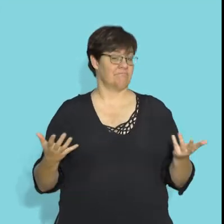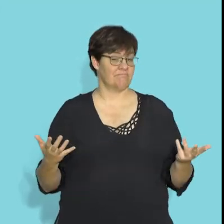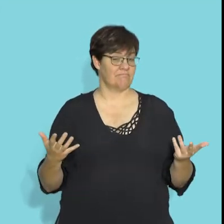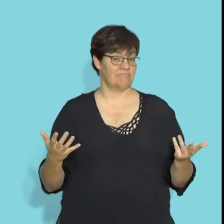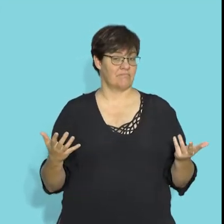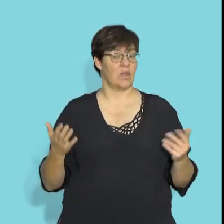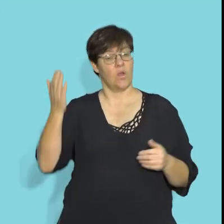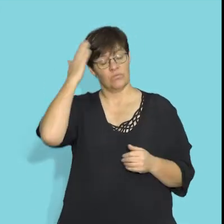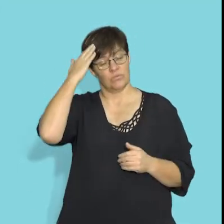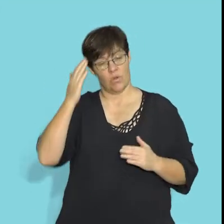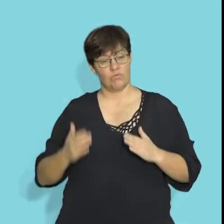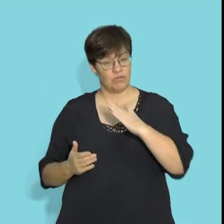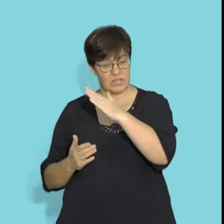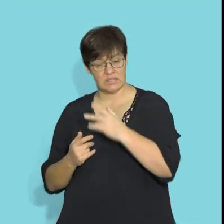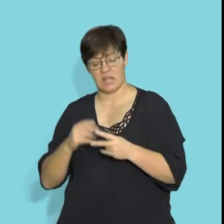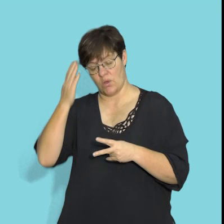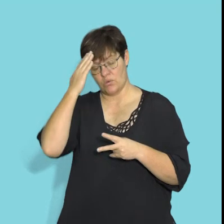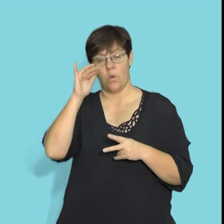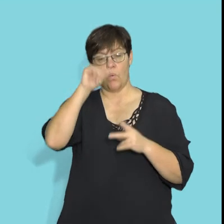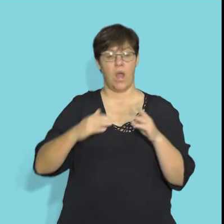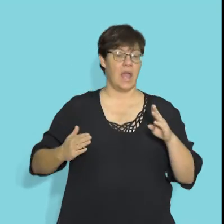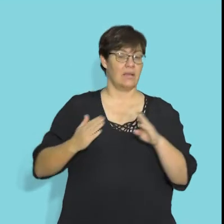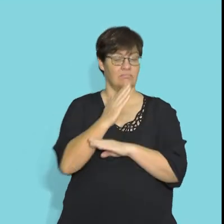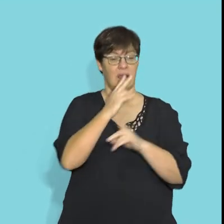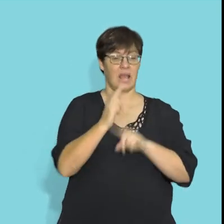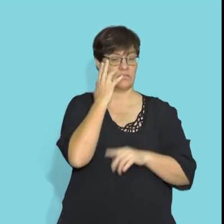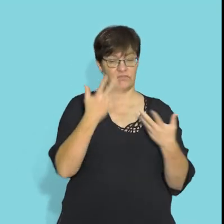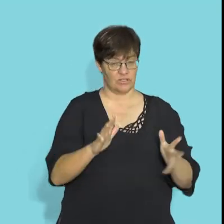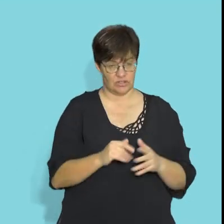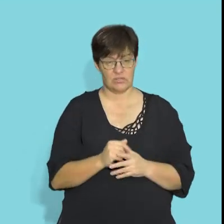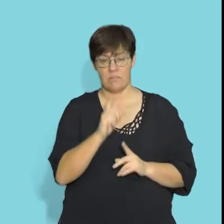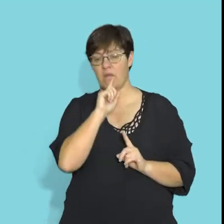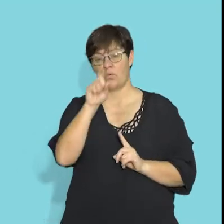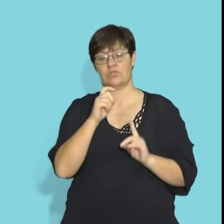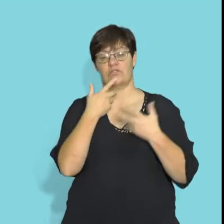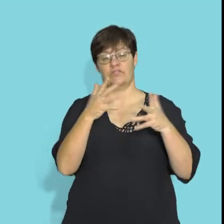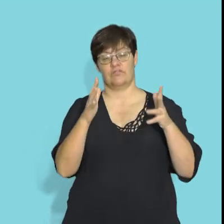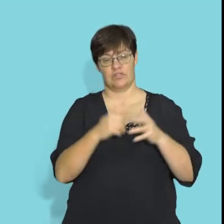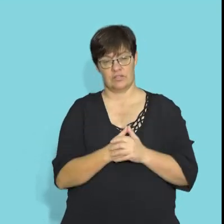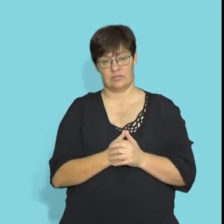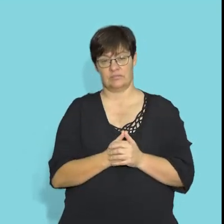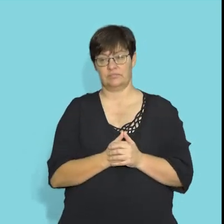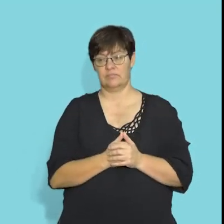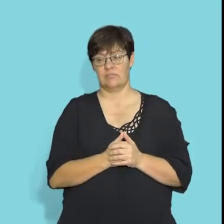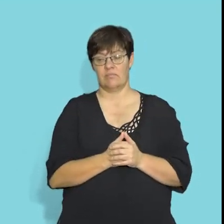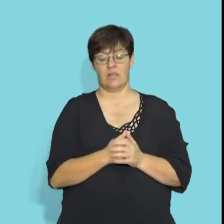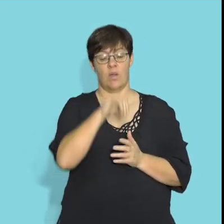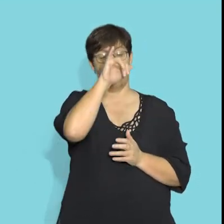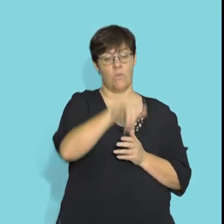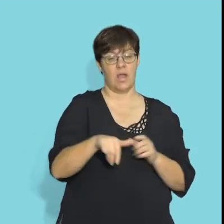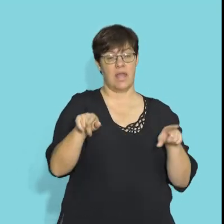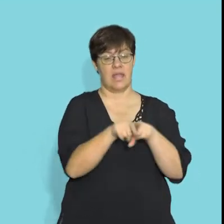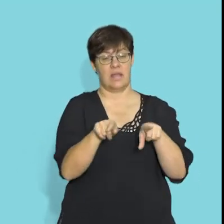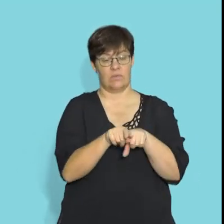Excellent. So now I know what the gradient is, I know what the y-cut is, and I've finished my question.